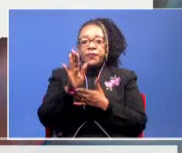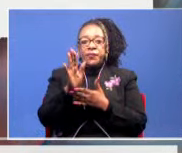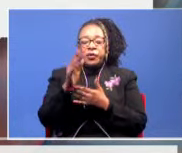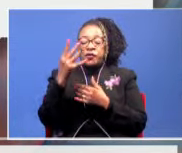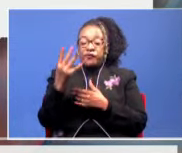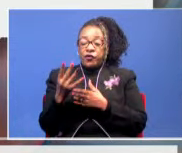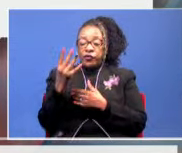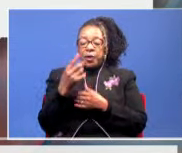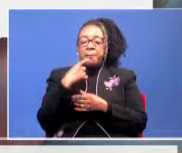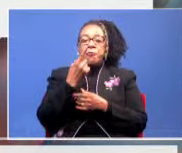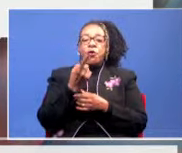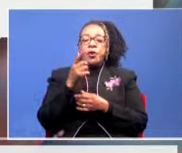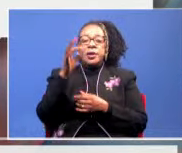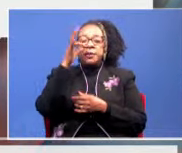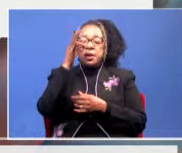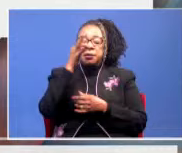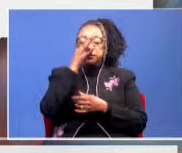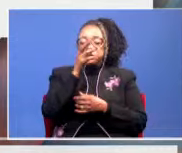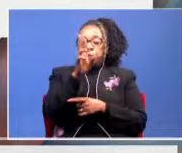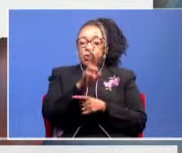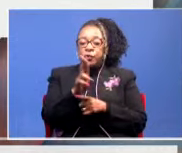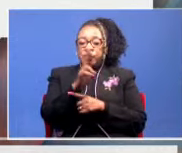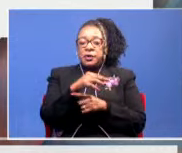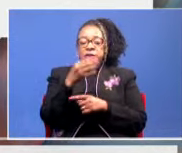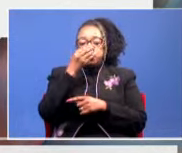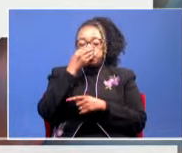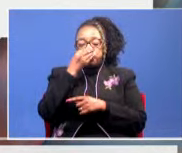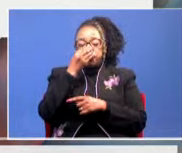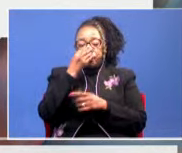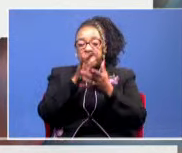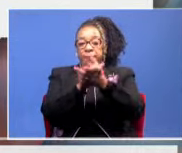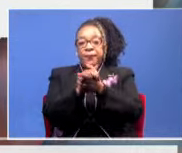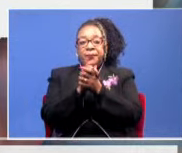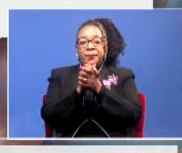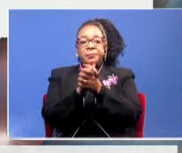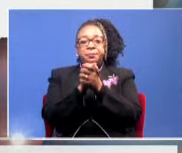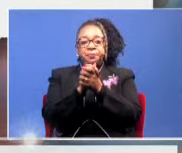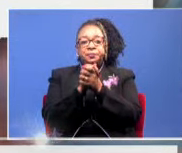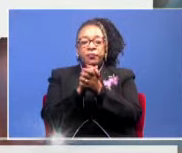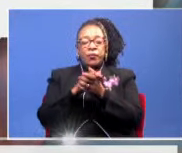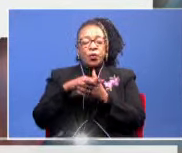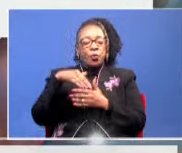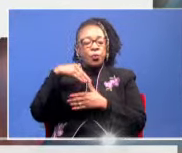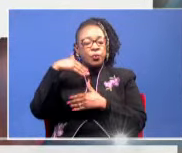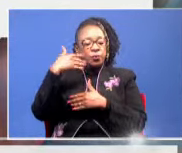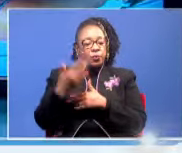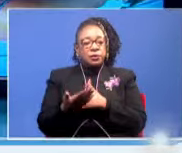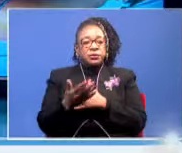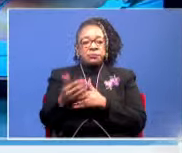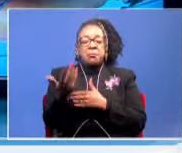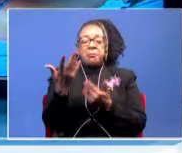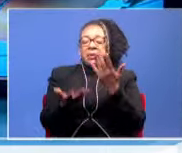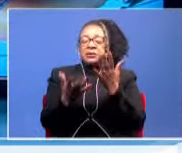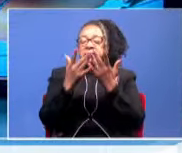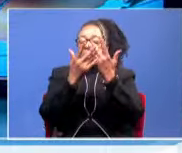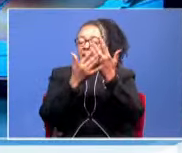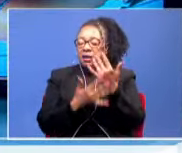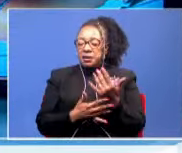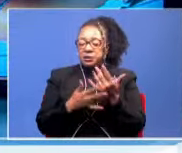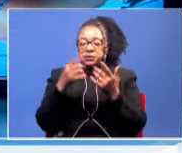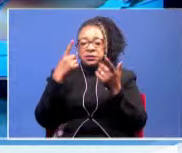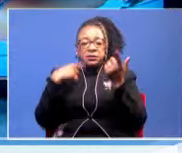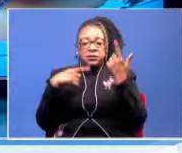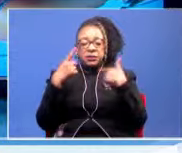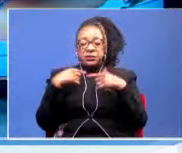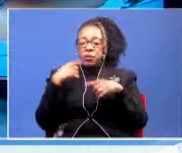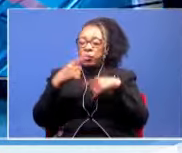Kibaki, Uhuru and Ruto, handshake shake. Always hid in plain sight. May the blood and tears of the young haunt you all your